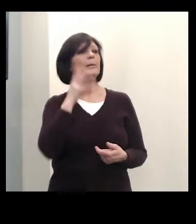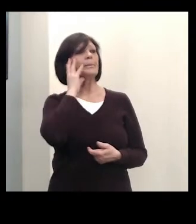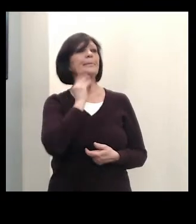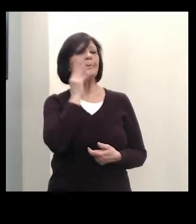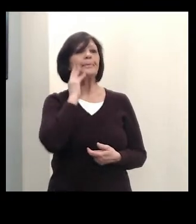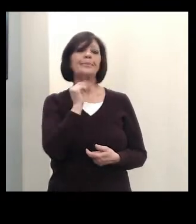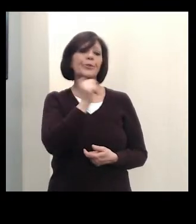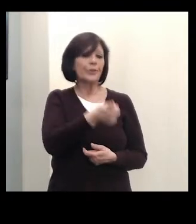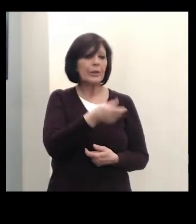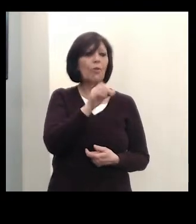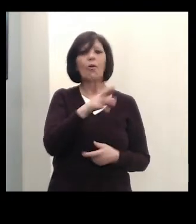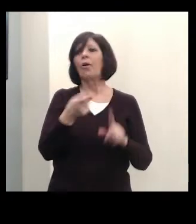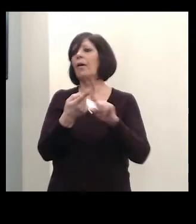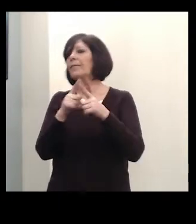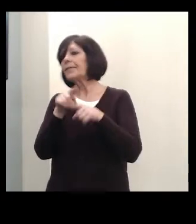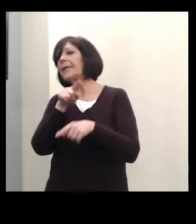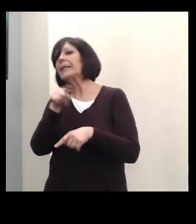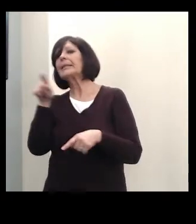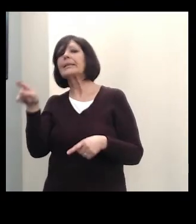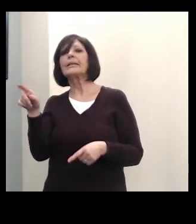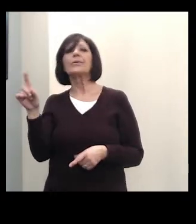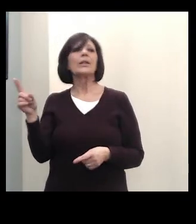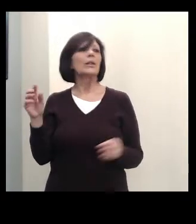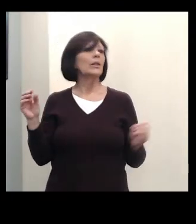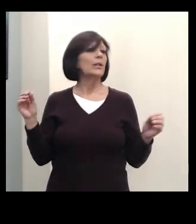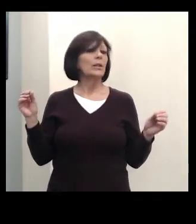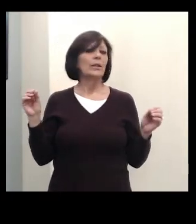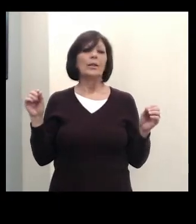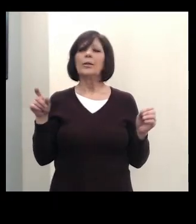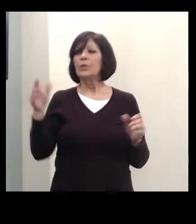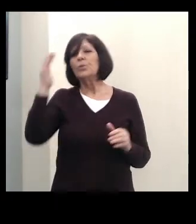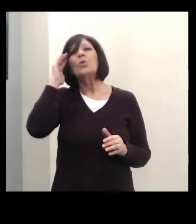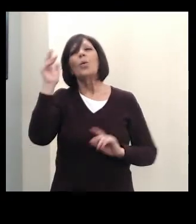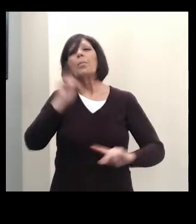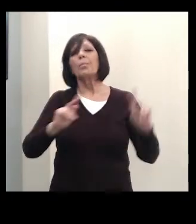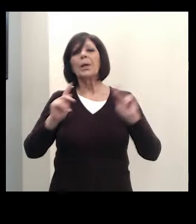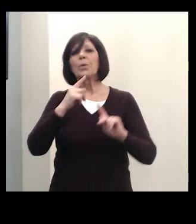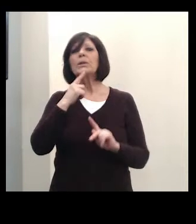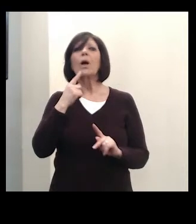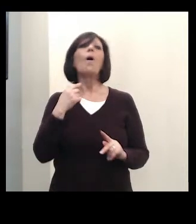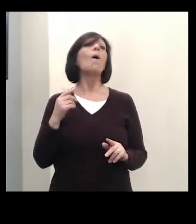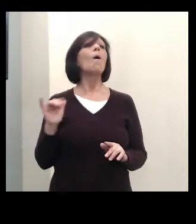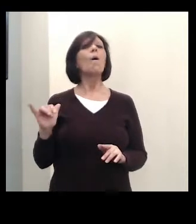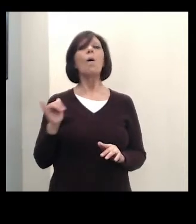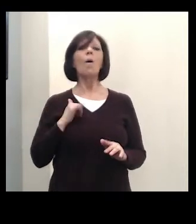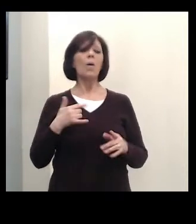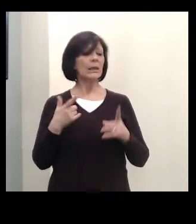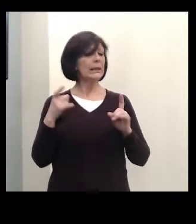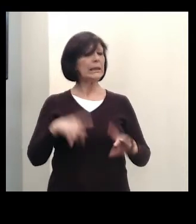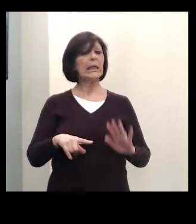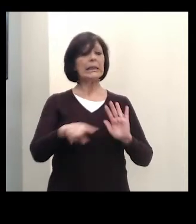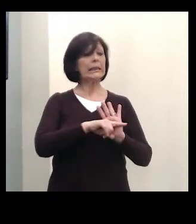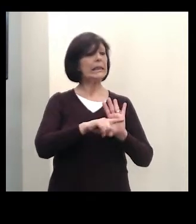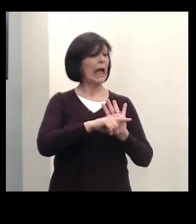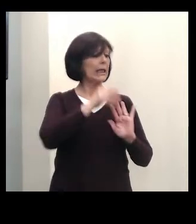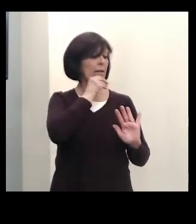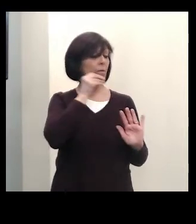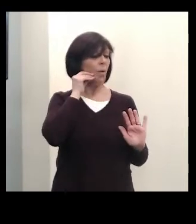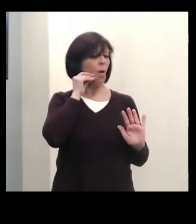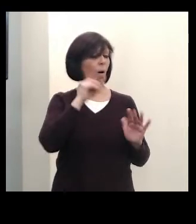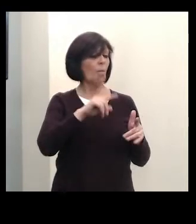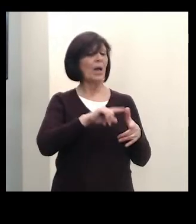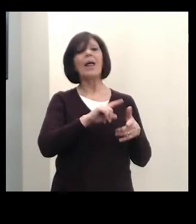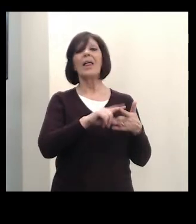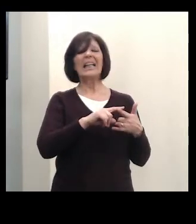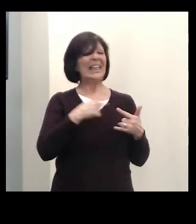yourself or friends or family, where you know people that have said, oh, I tested negative with my home rapid test, but I had symptoms,